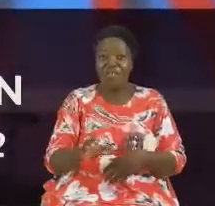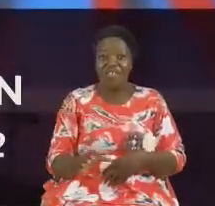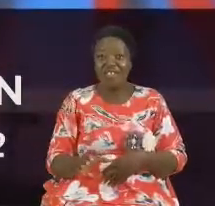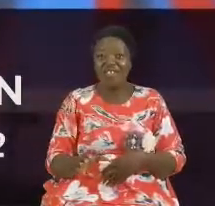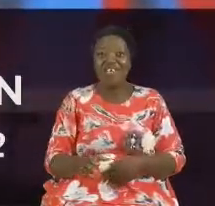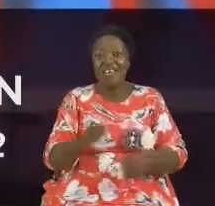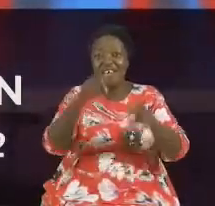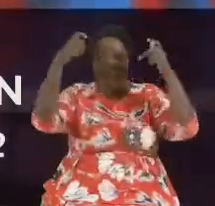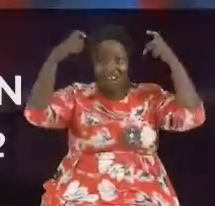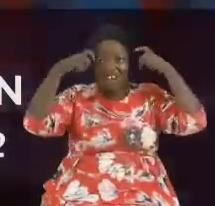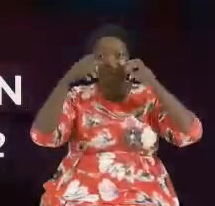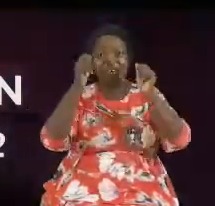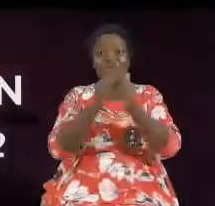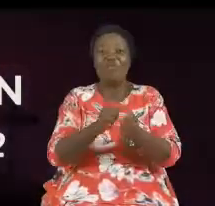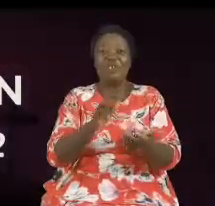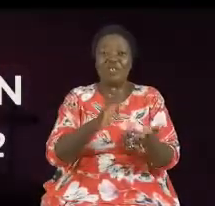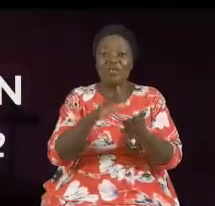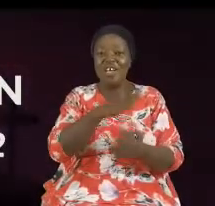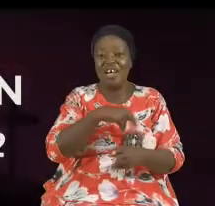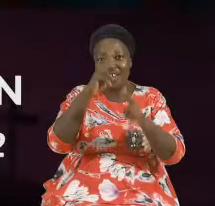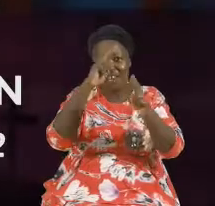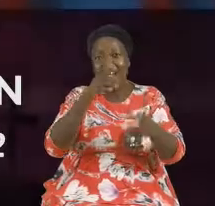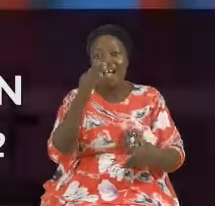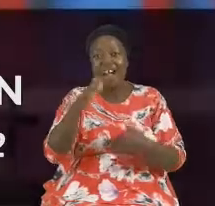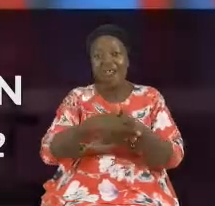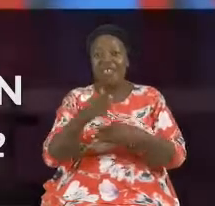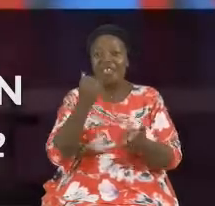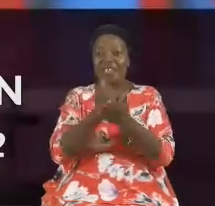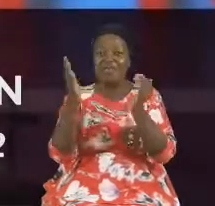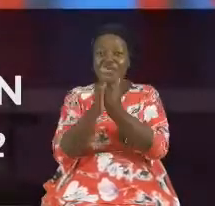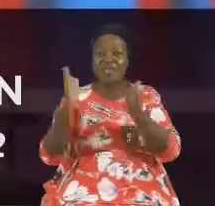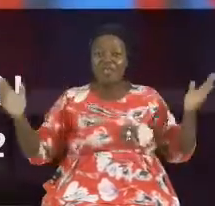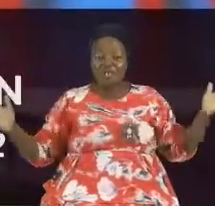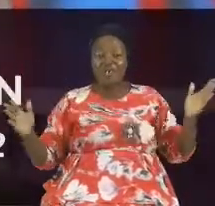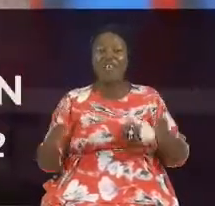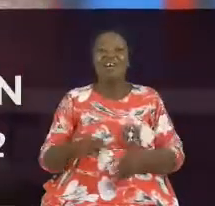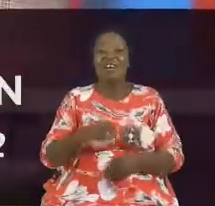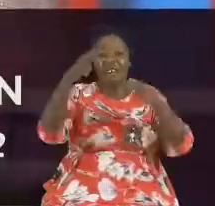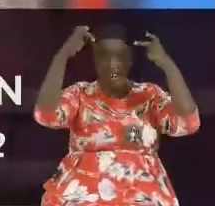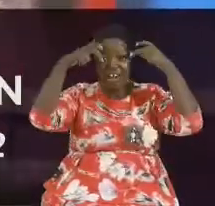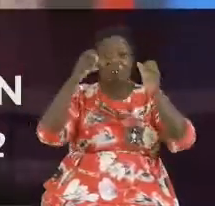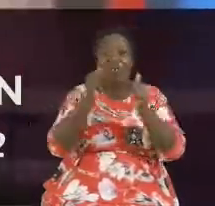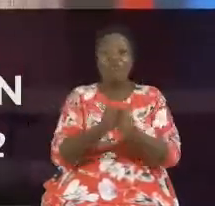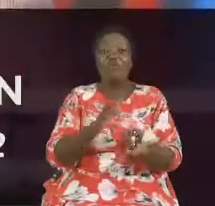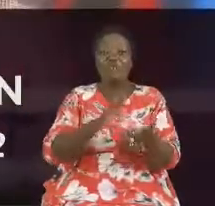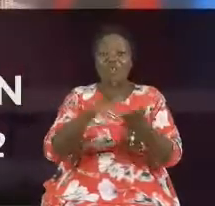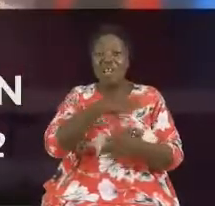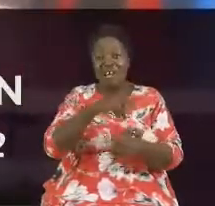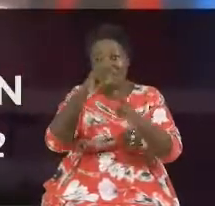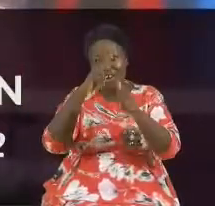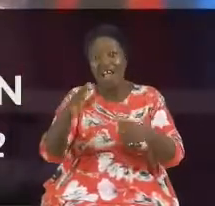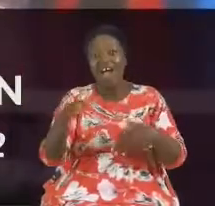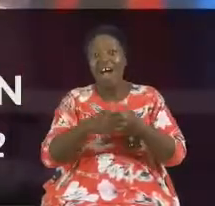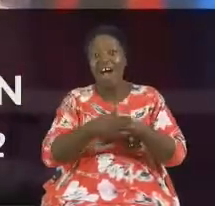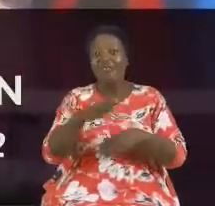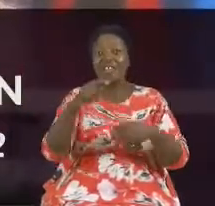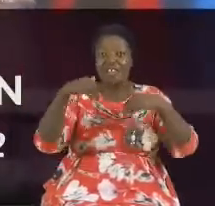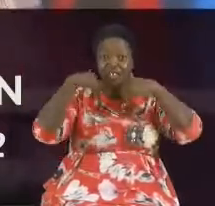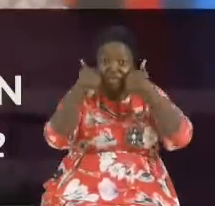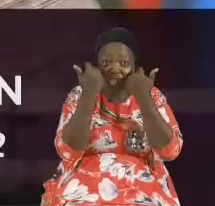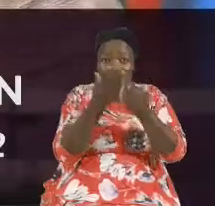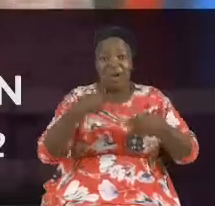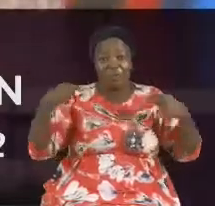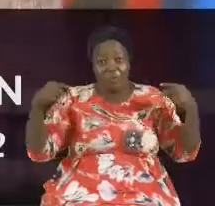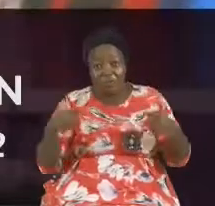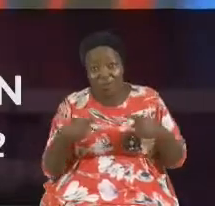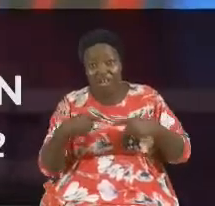the cross, crowned with glory and honor. After crucifixion, crowned with glory and